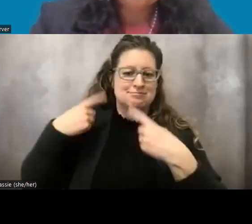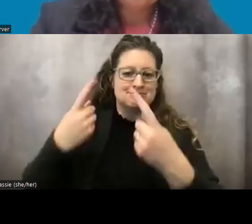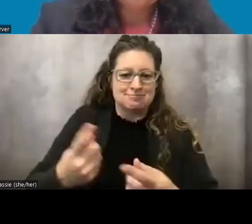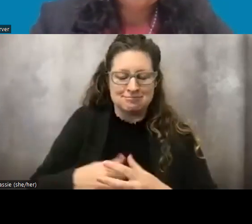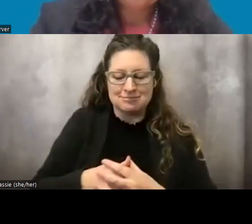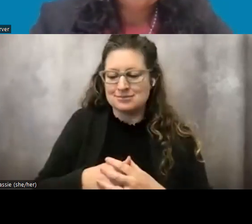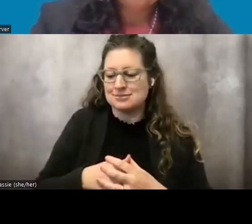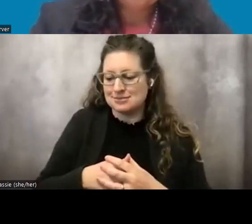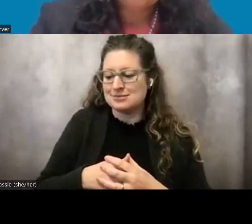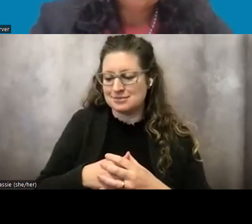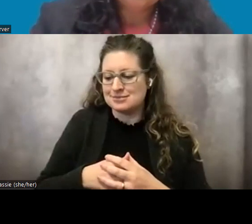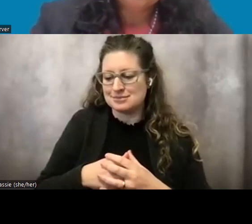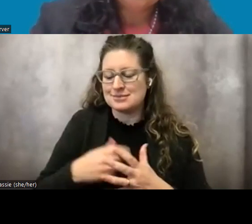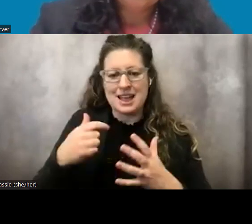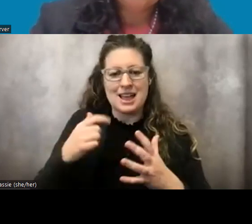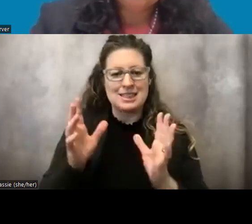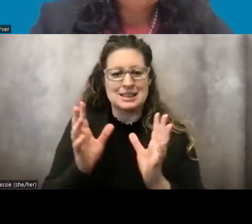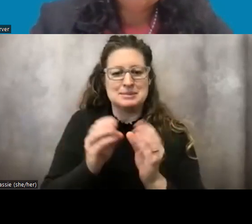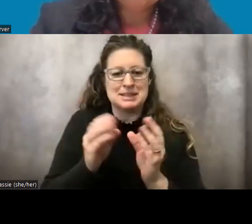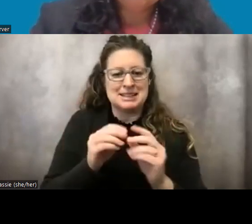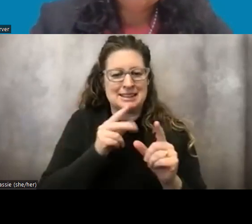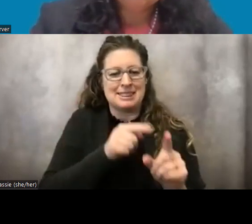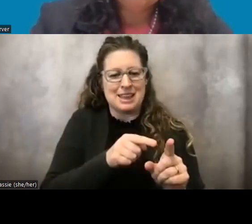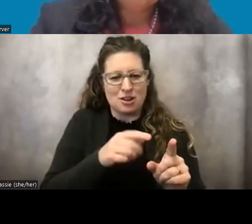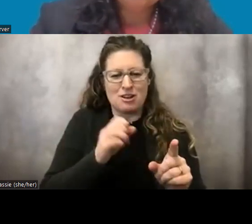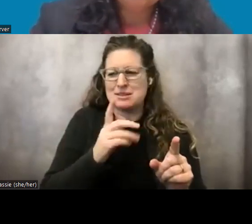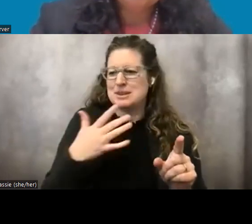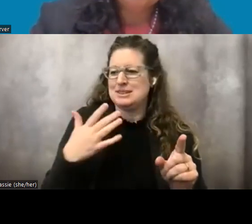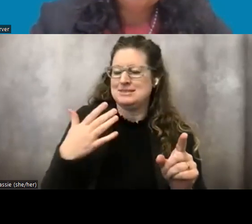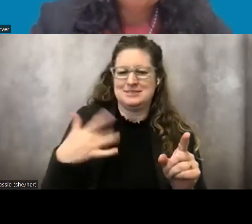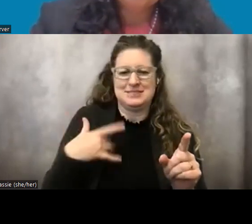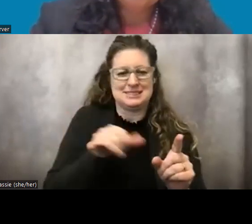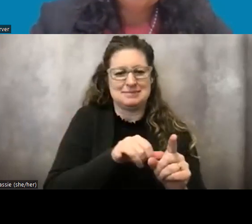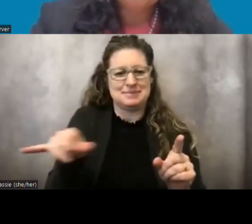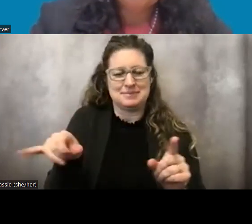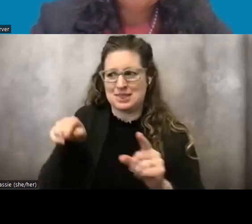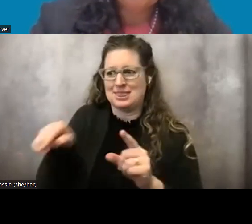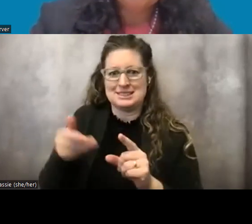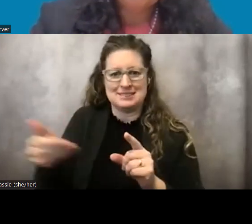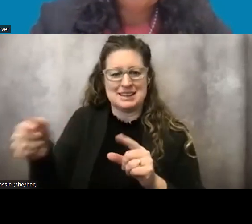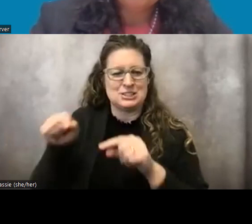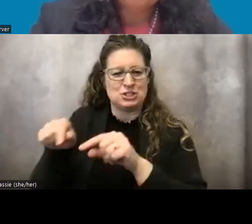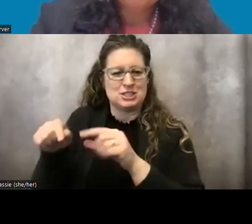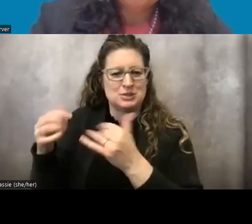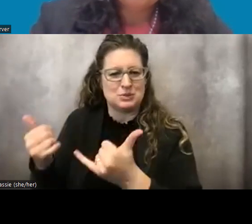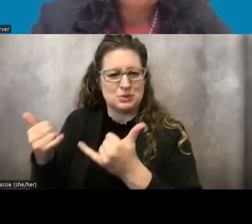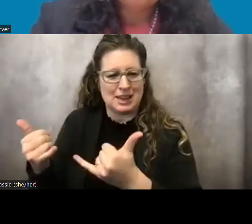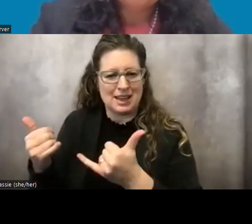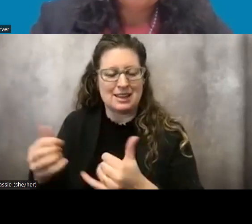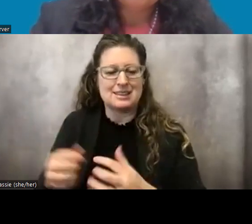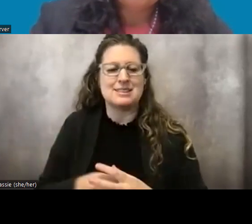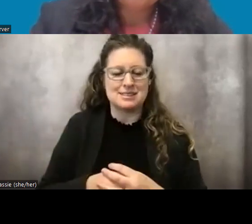when I saw the invitation to this get together, was that I had brought with me sort of a number